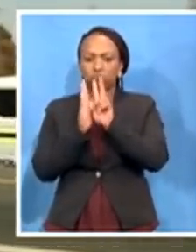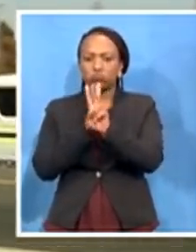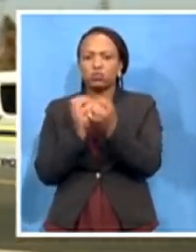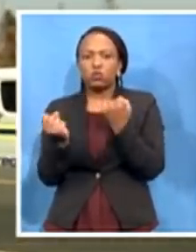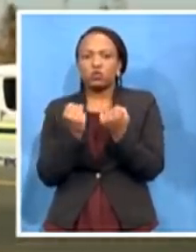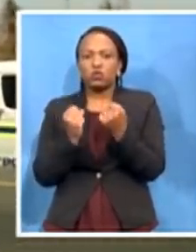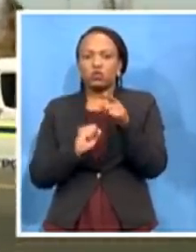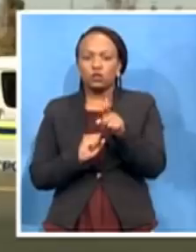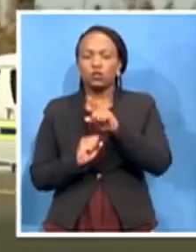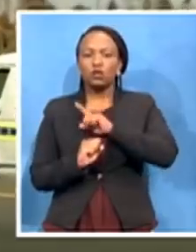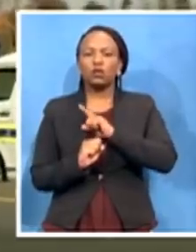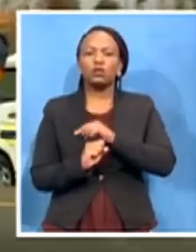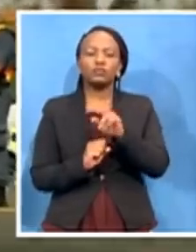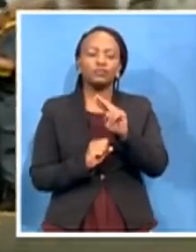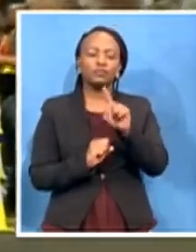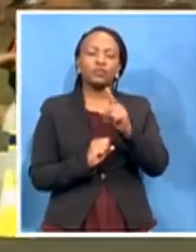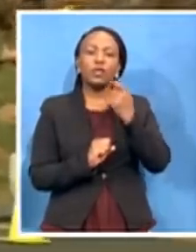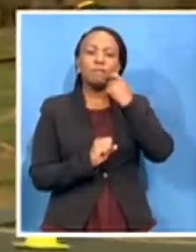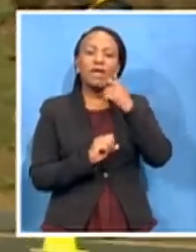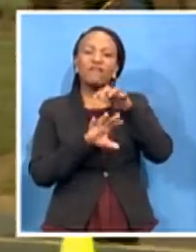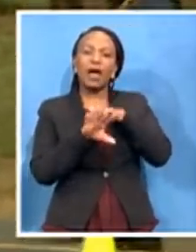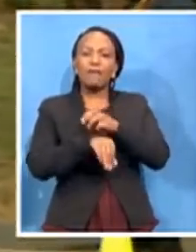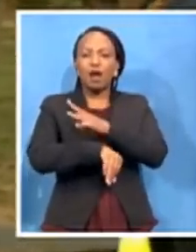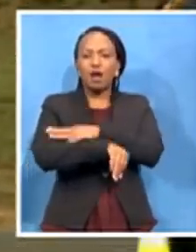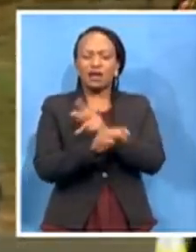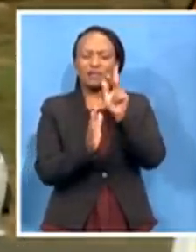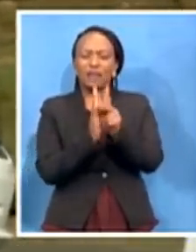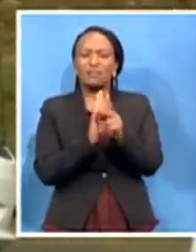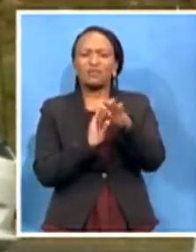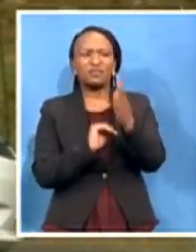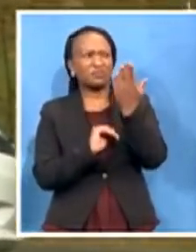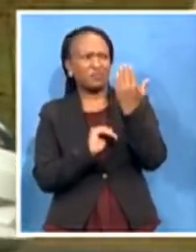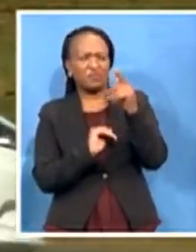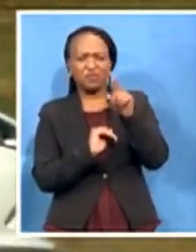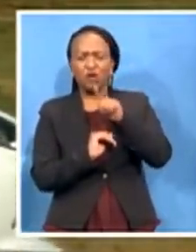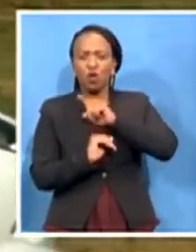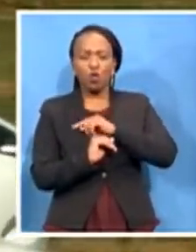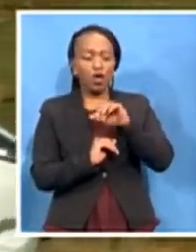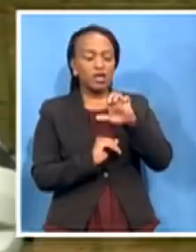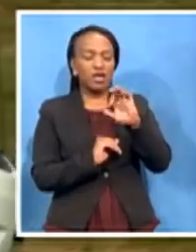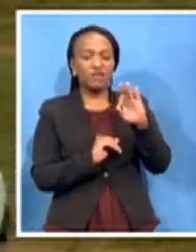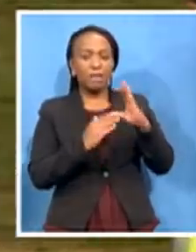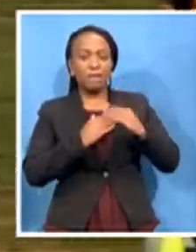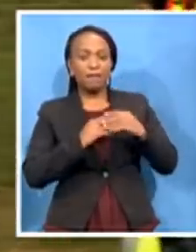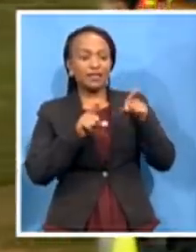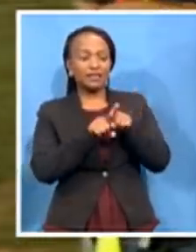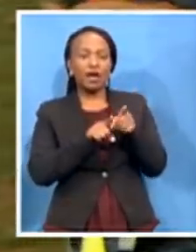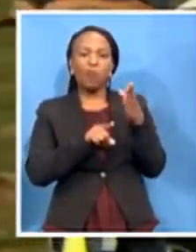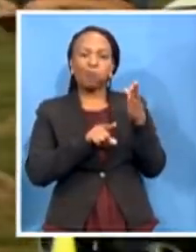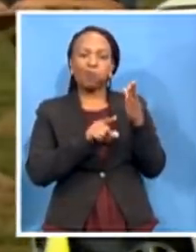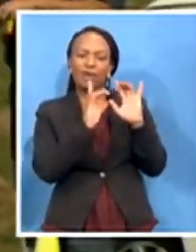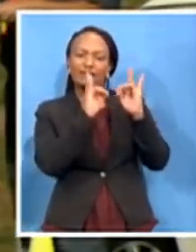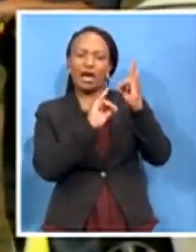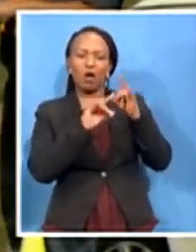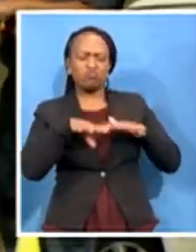Brandon Horner. We know that EFF members are also in town in their numbers, farmers making